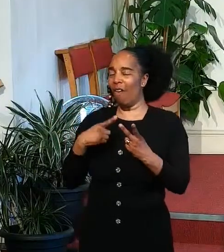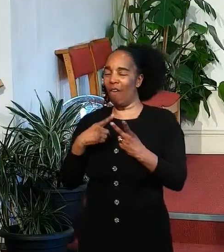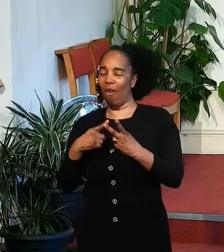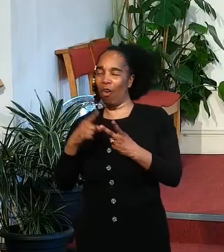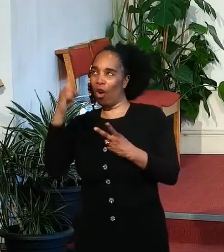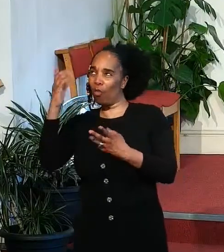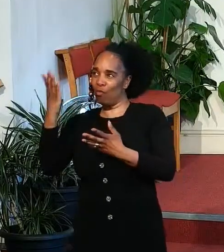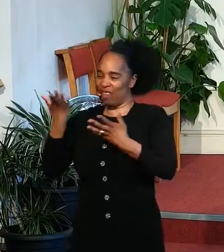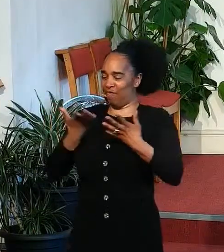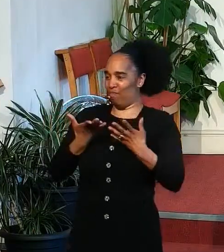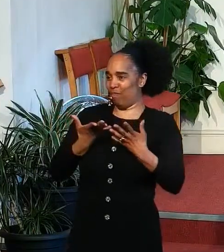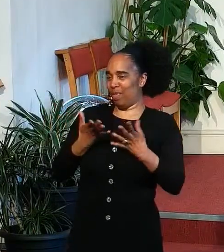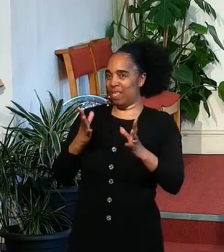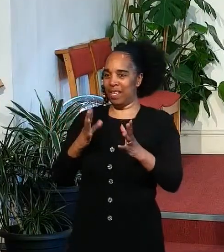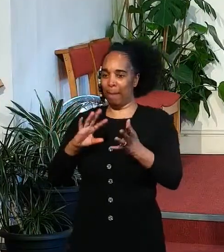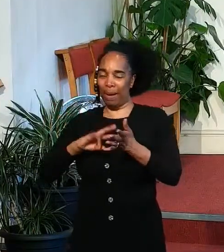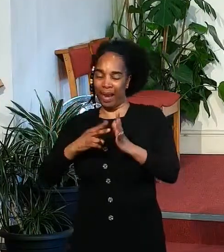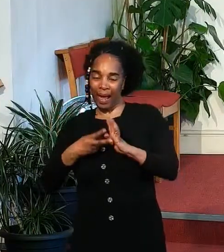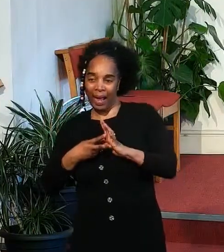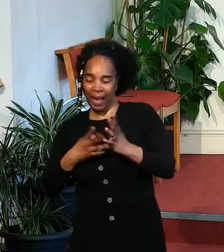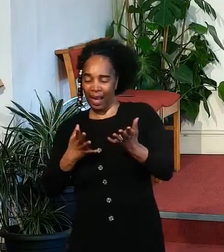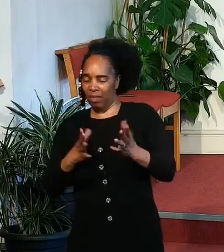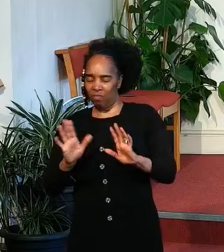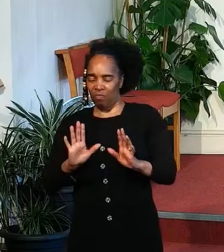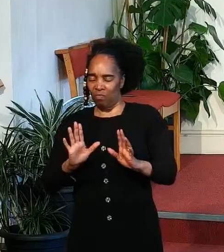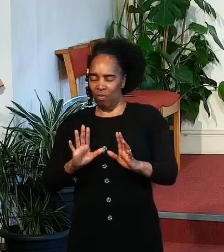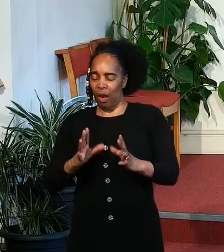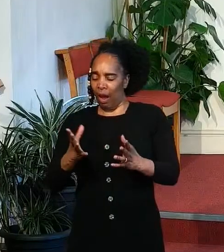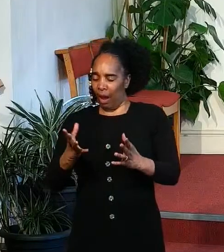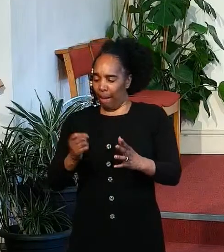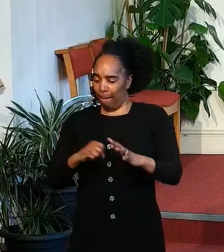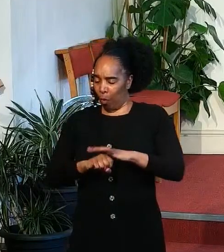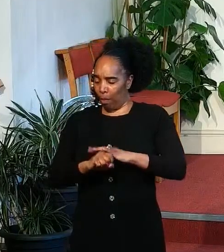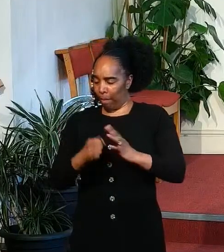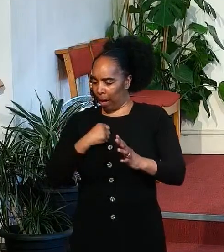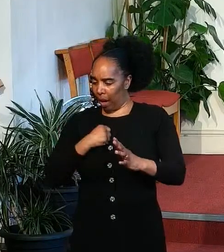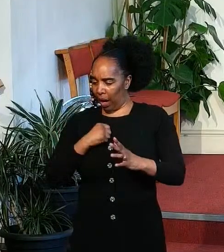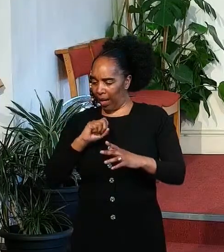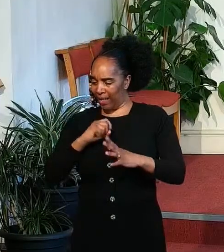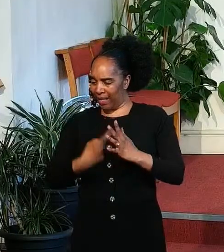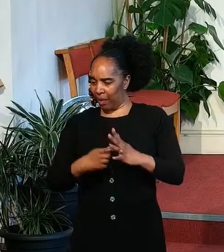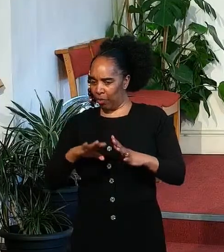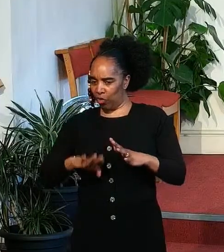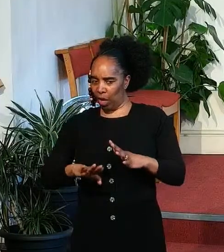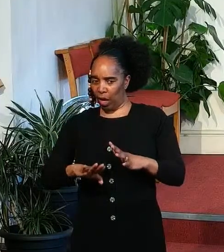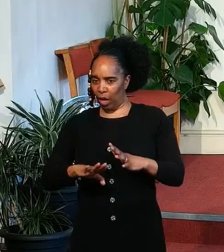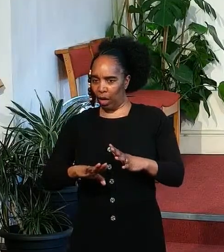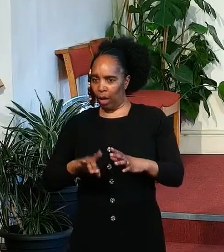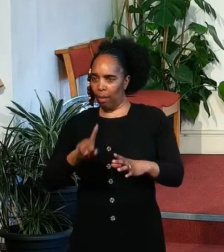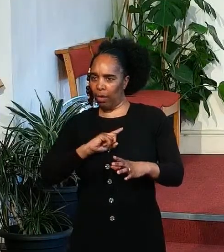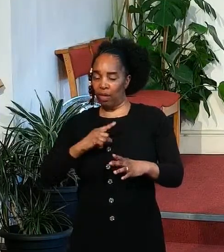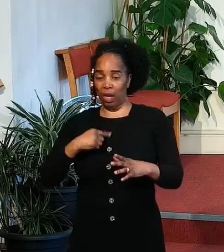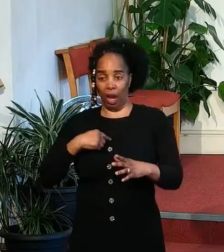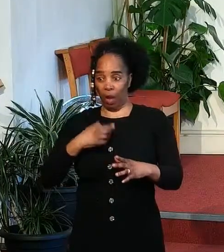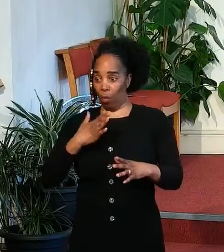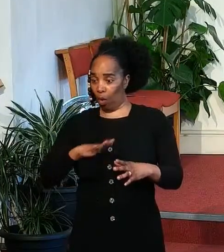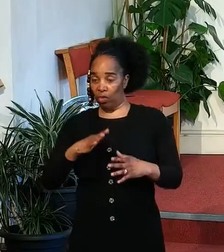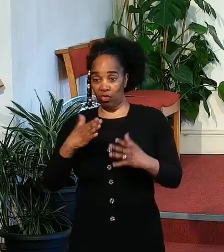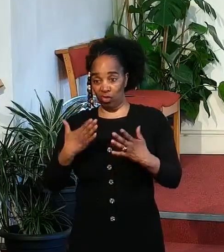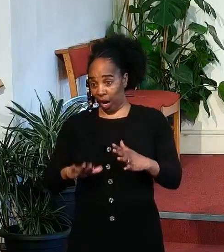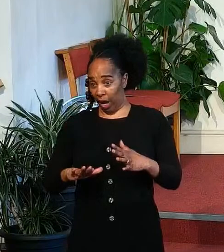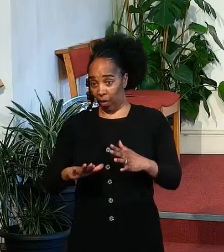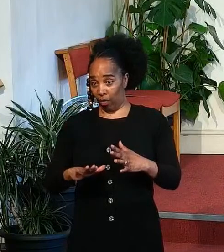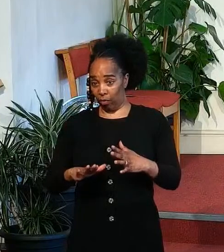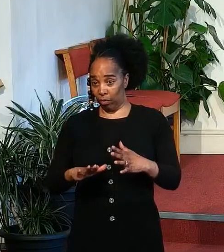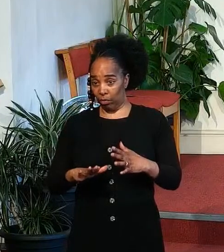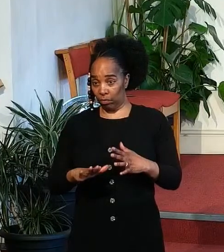children and they can become better people from a result of how they treat those children. I don't think there's anything more than just